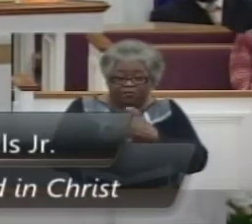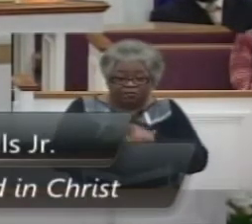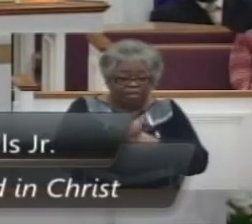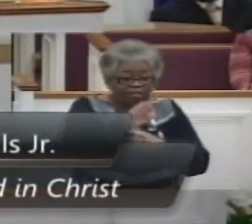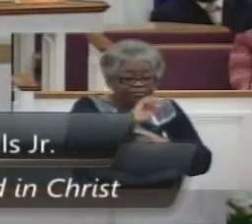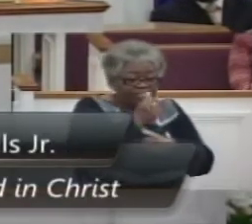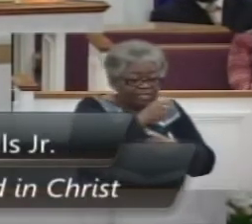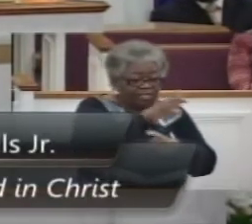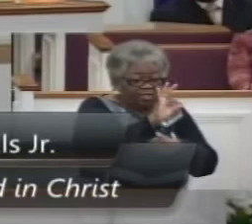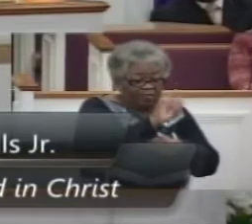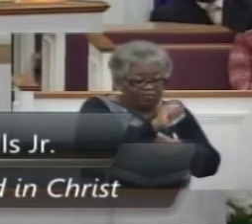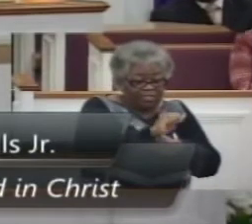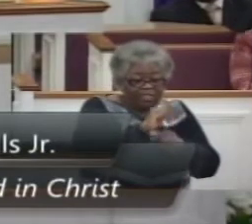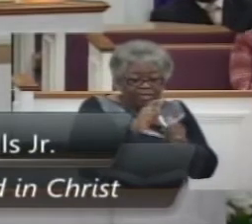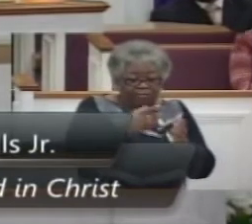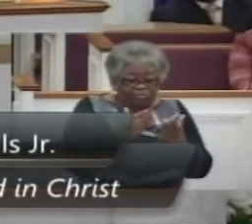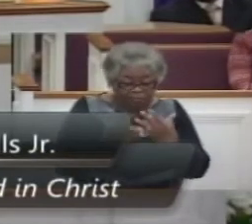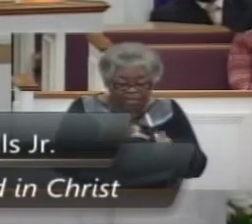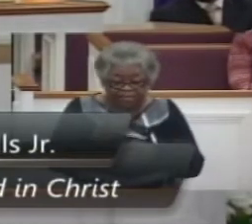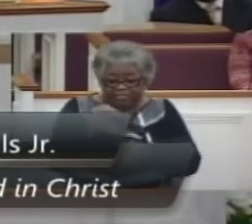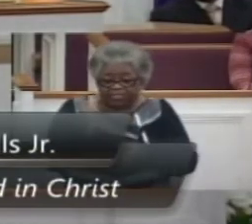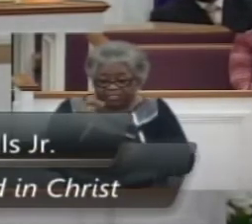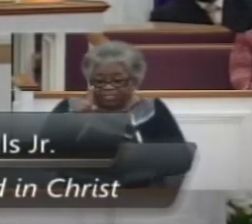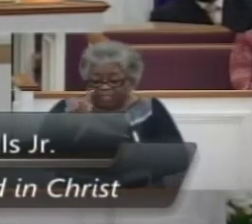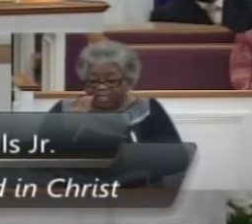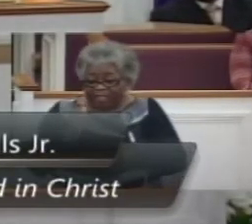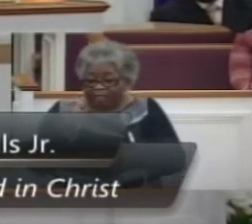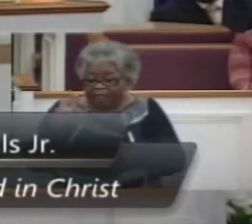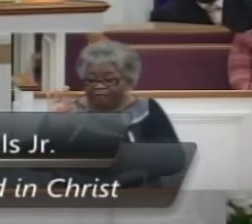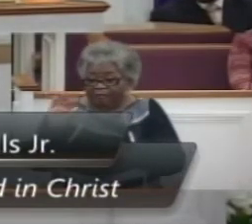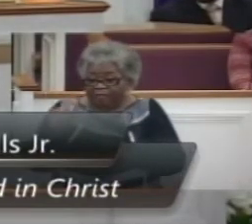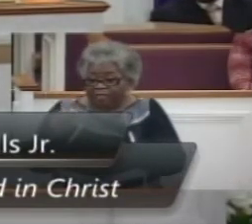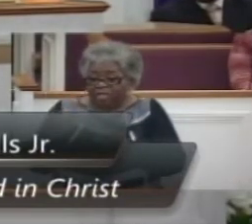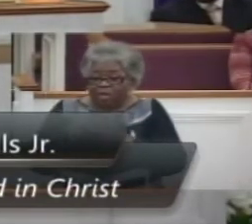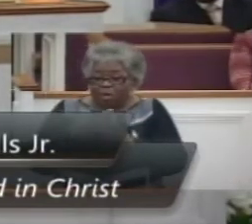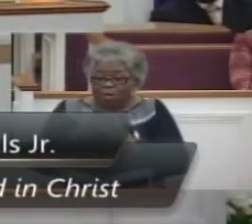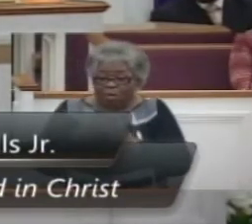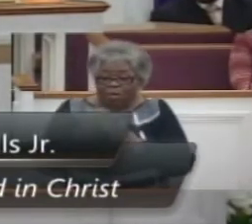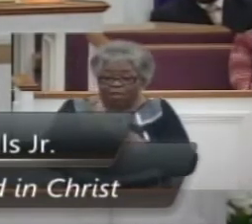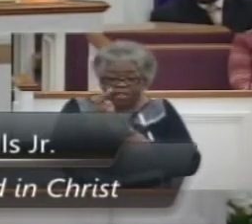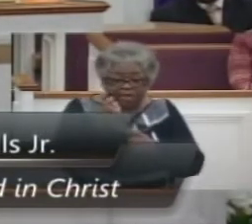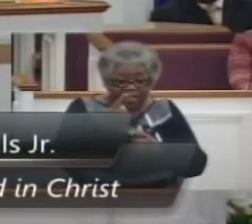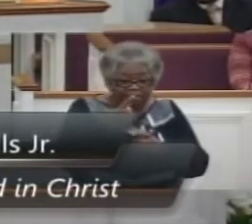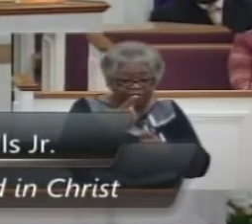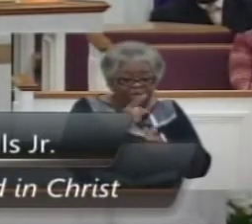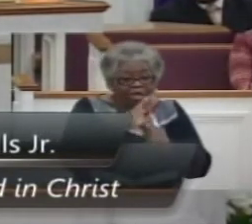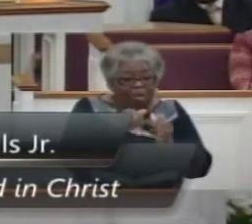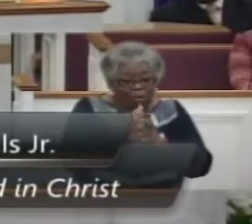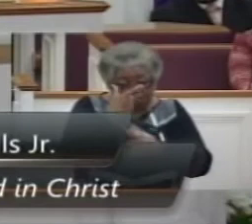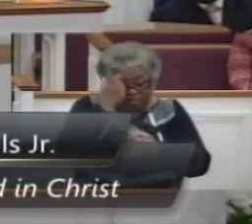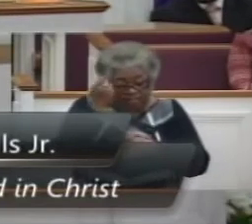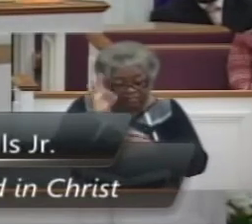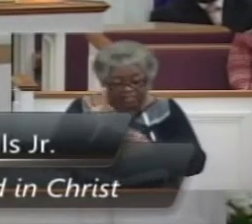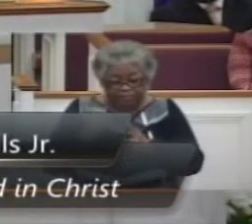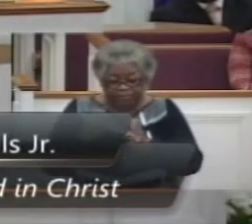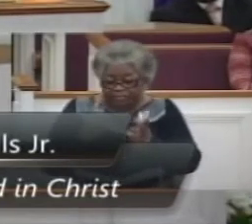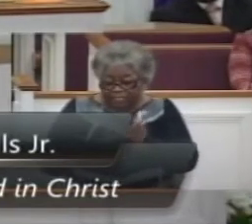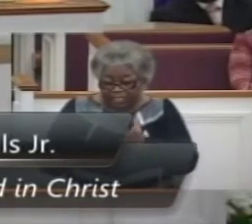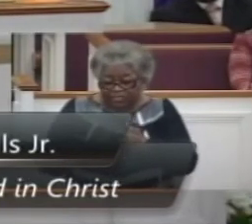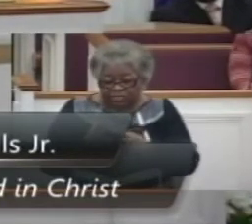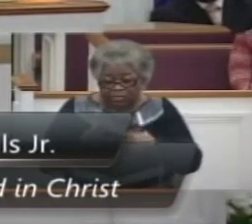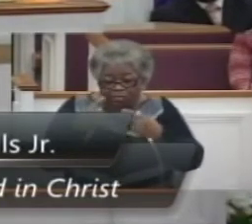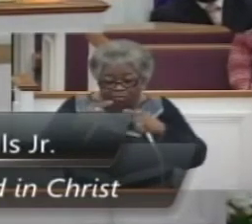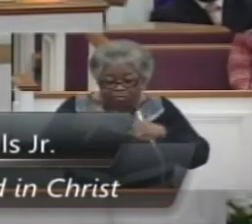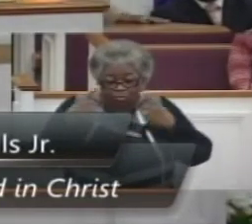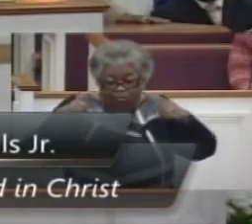10 feet to maybe 10.5 feet or maybe 11, all because of these